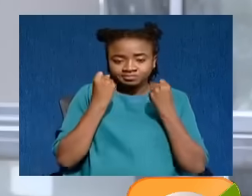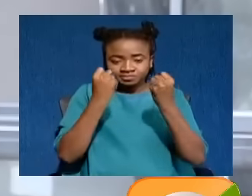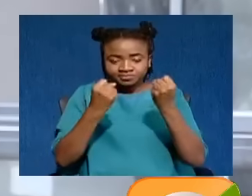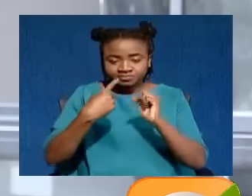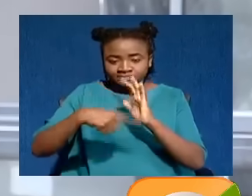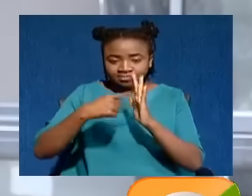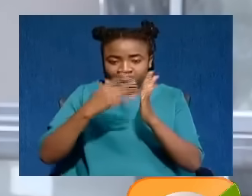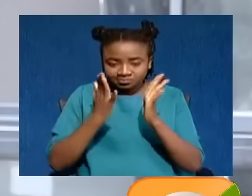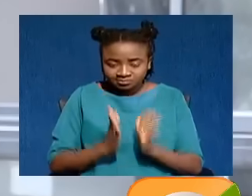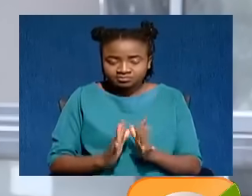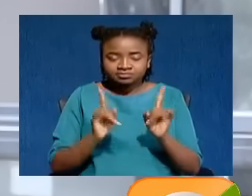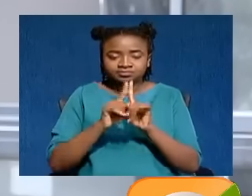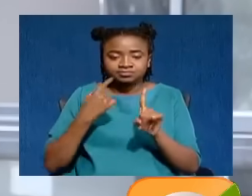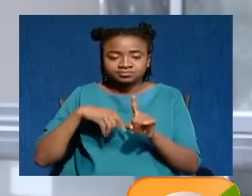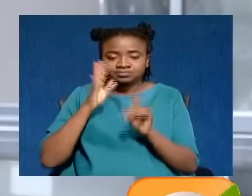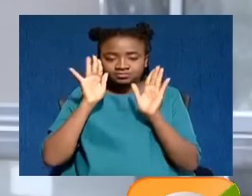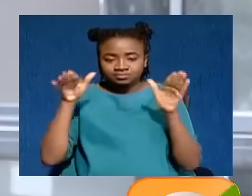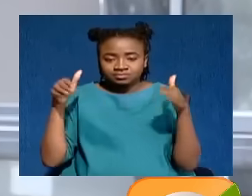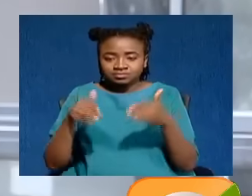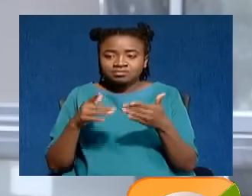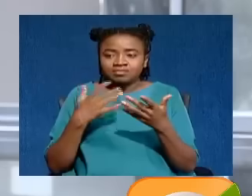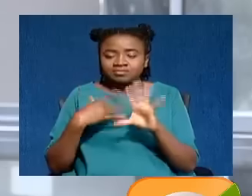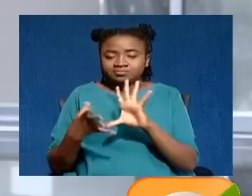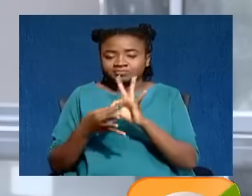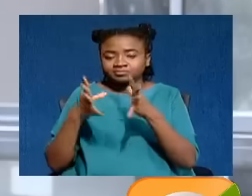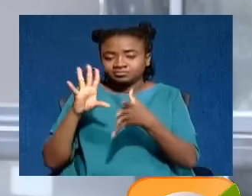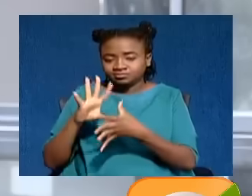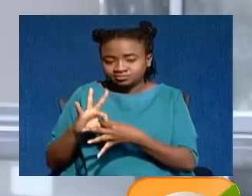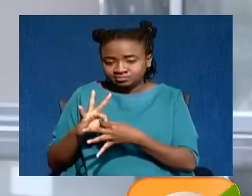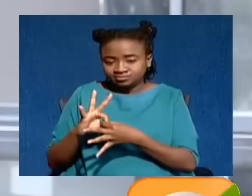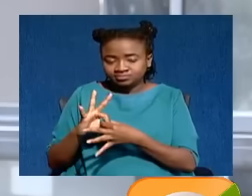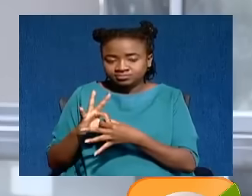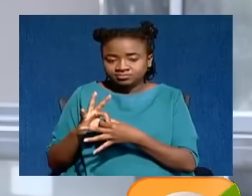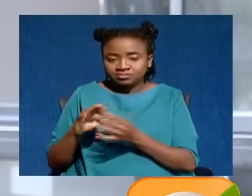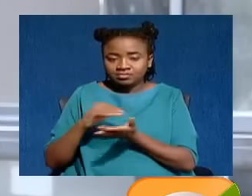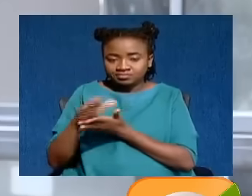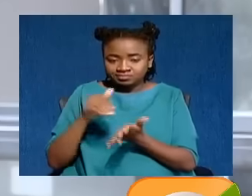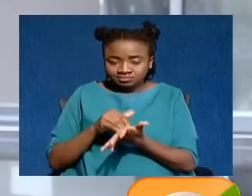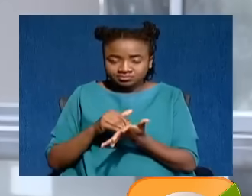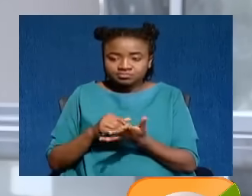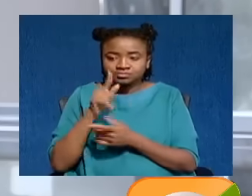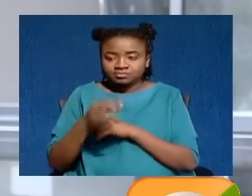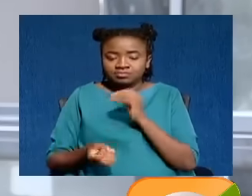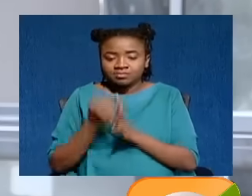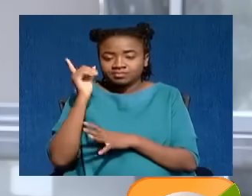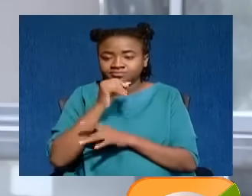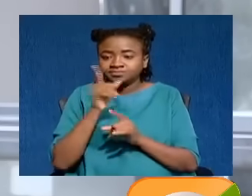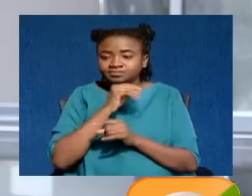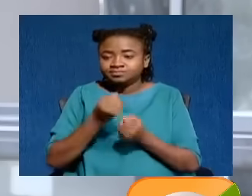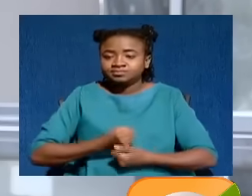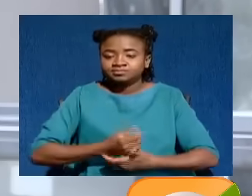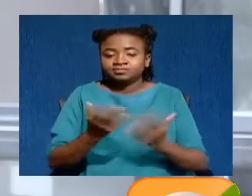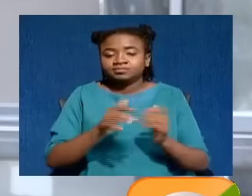first dedicated electric bus assembly line, which launched in December 2023, and which has already produced